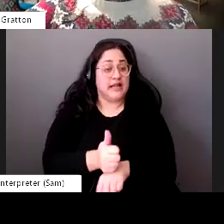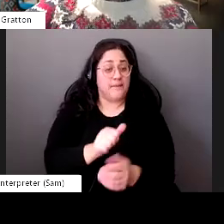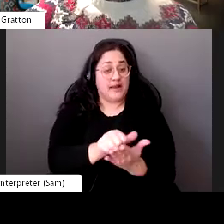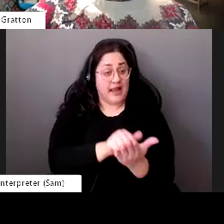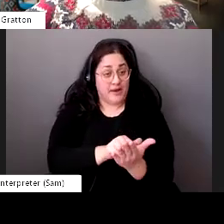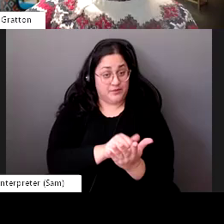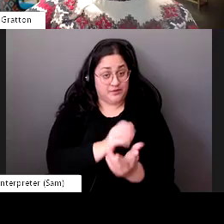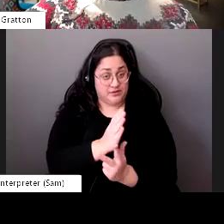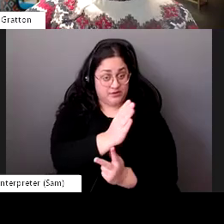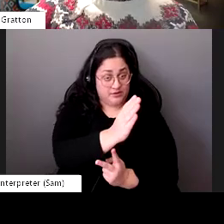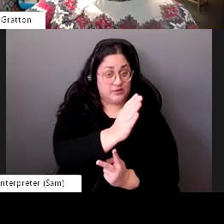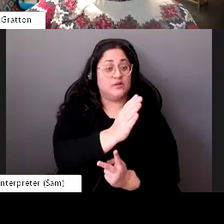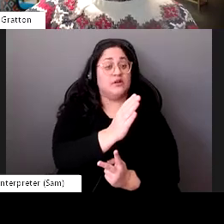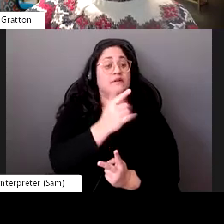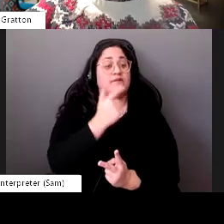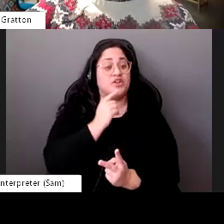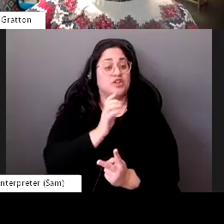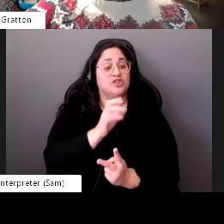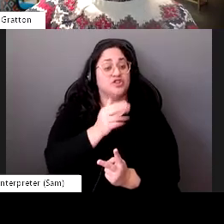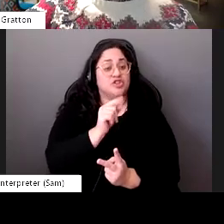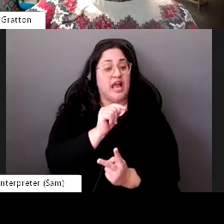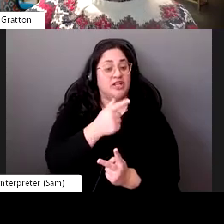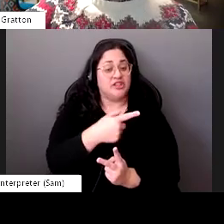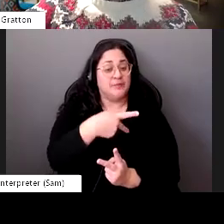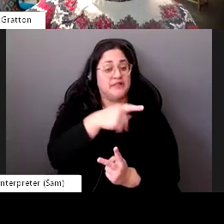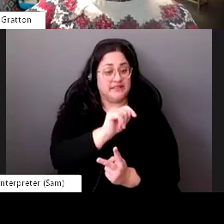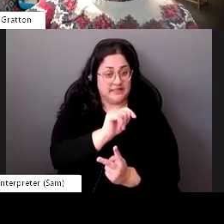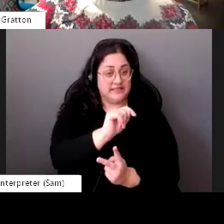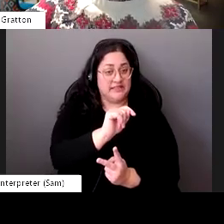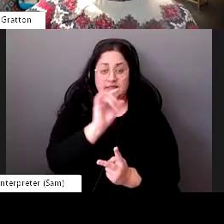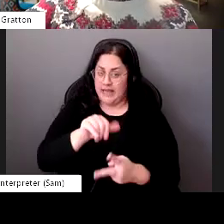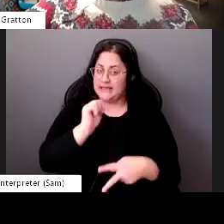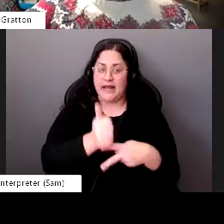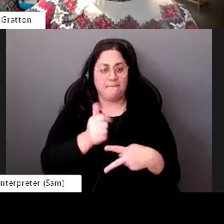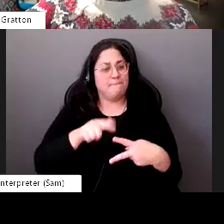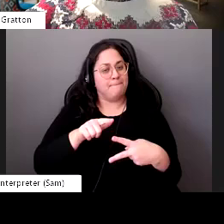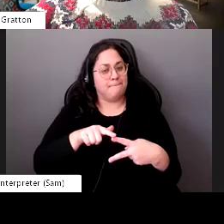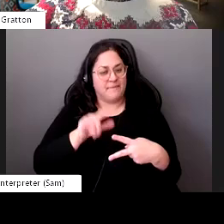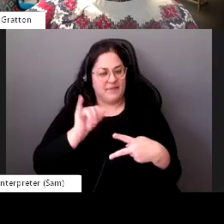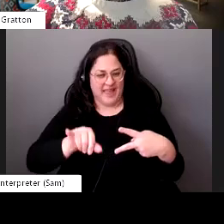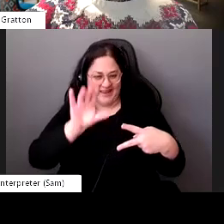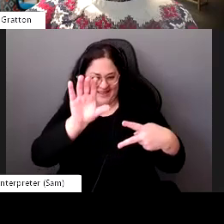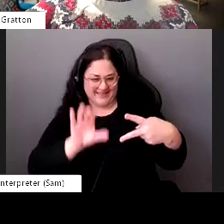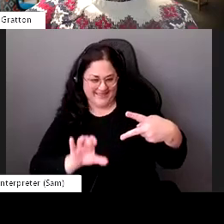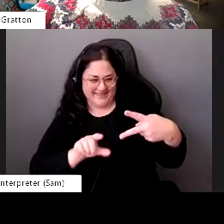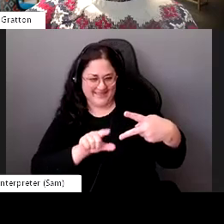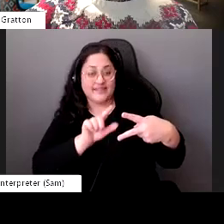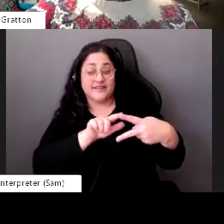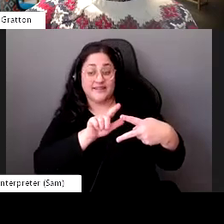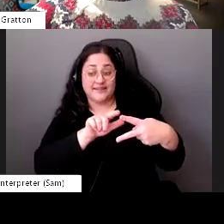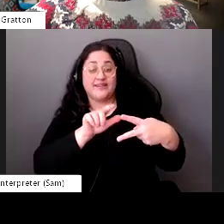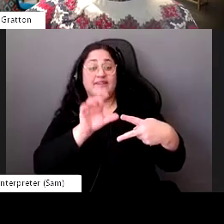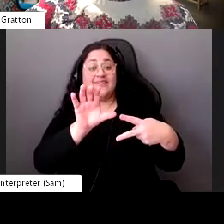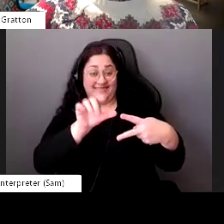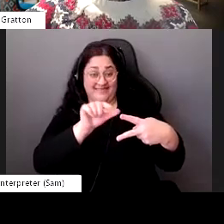just for ChatGPT. So you put in your email address, then it will prompt you to create a password and so on. And you'll obviously will